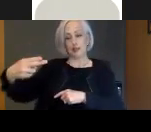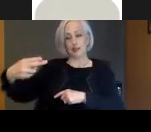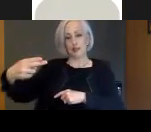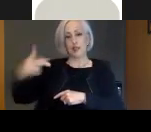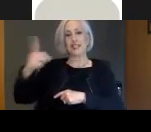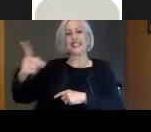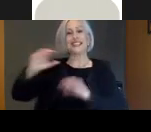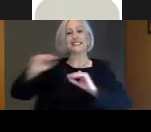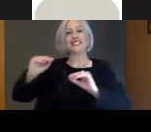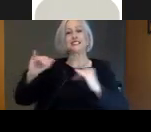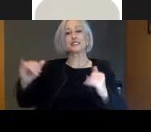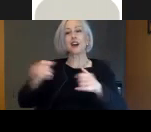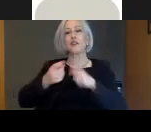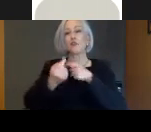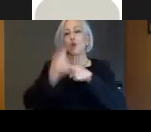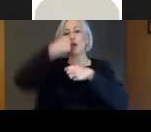station. Next slide.